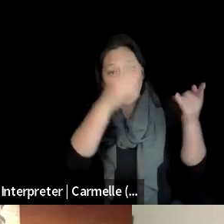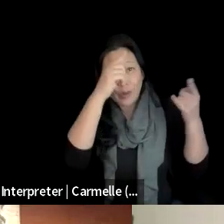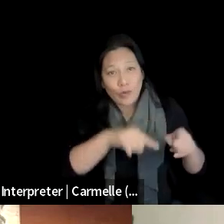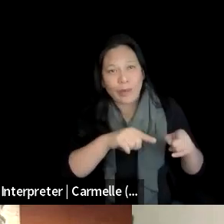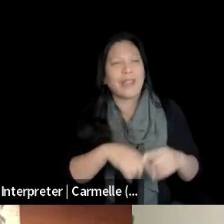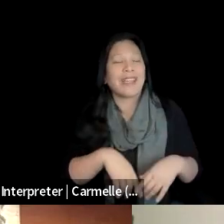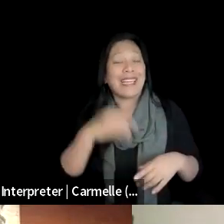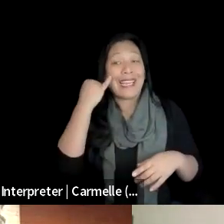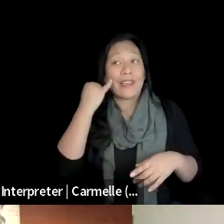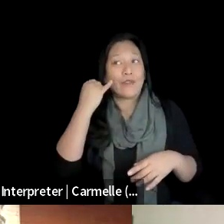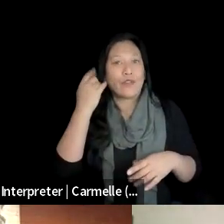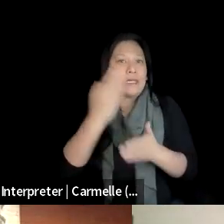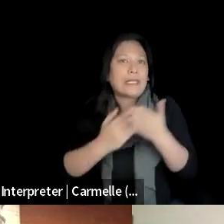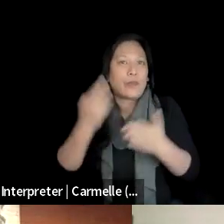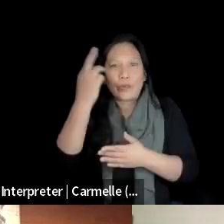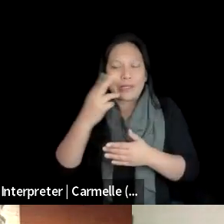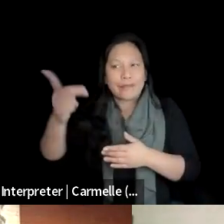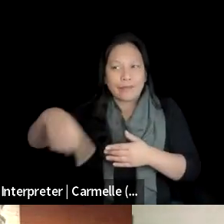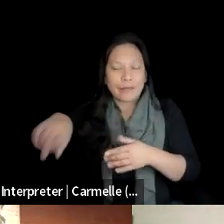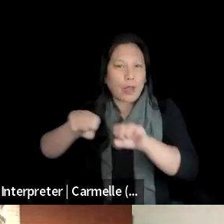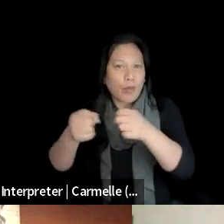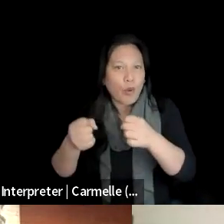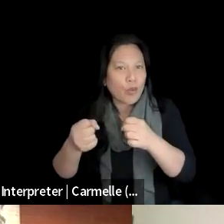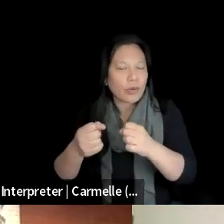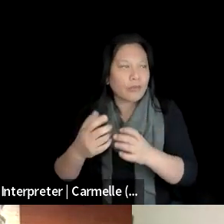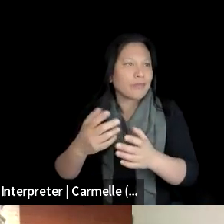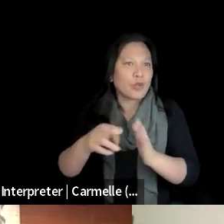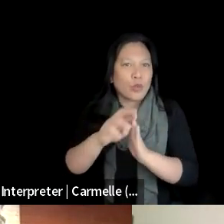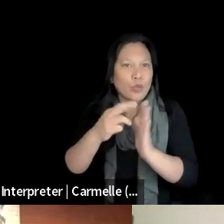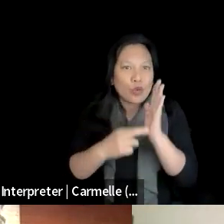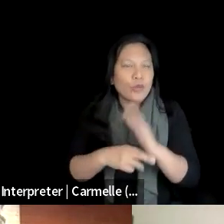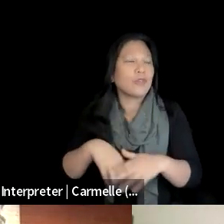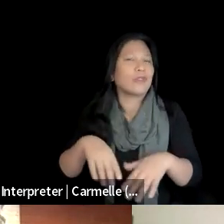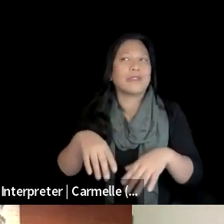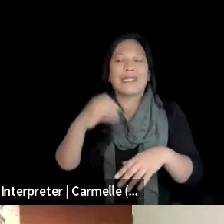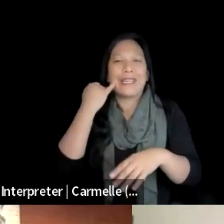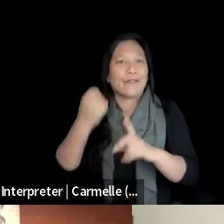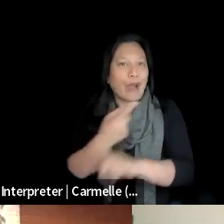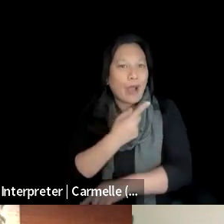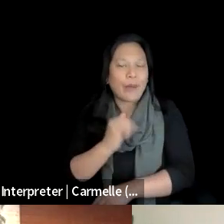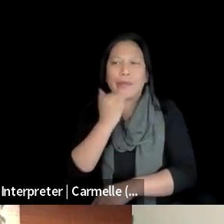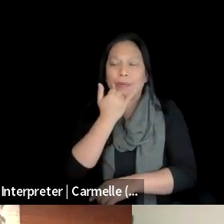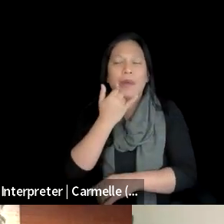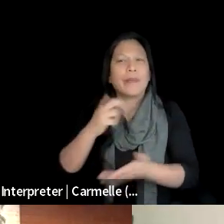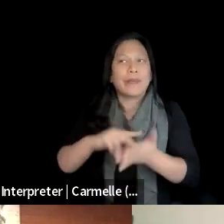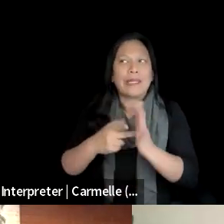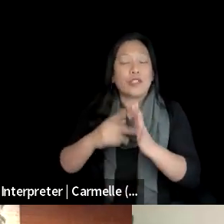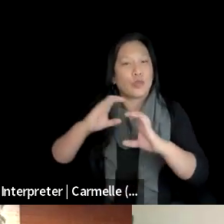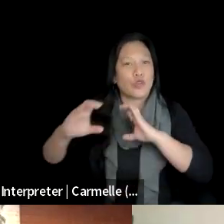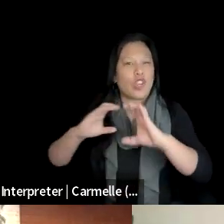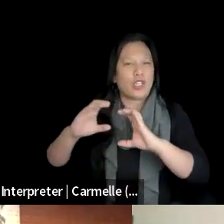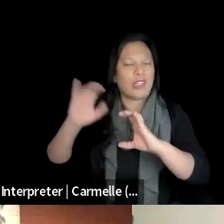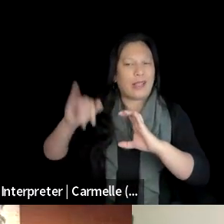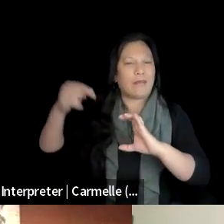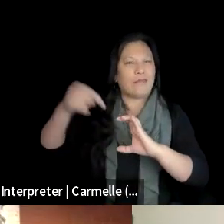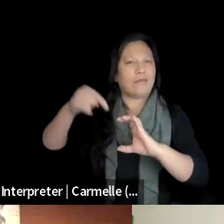of communication. And if communication is a value that we've maybe spoken into the room,